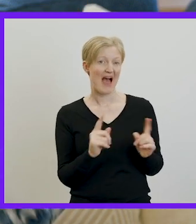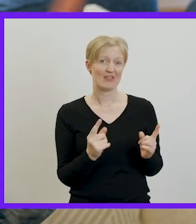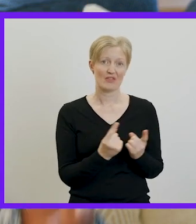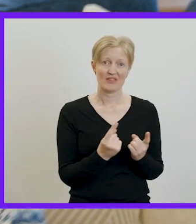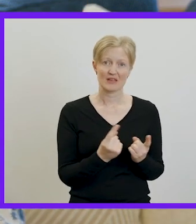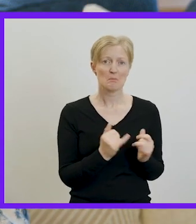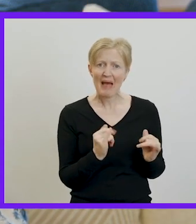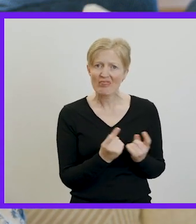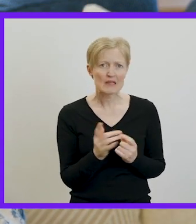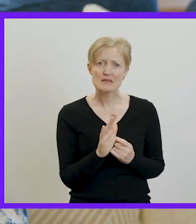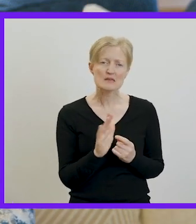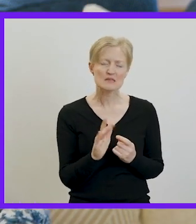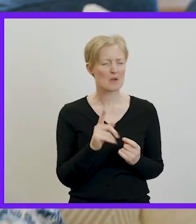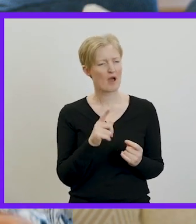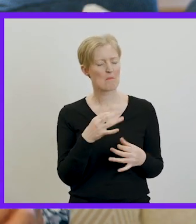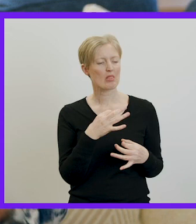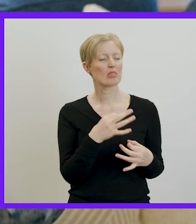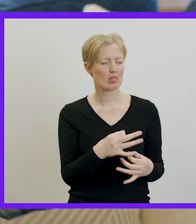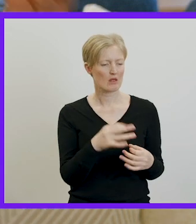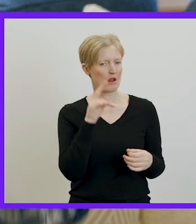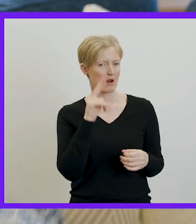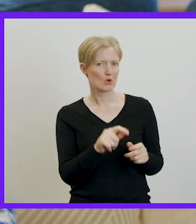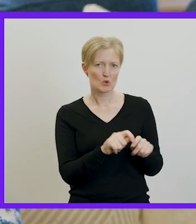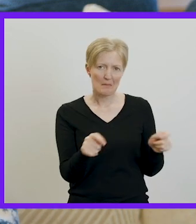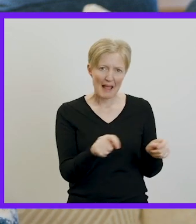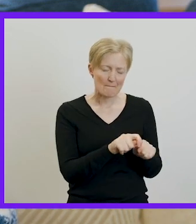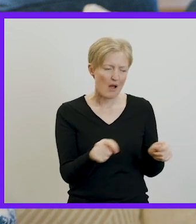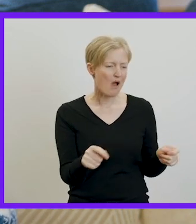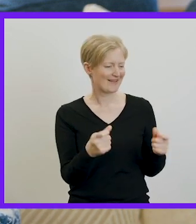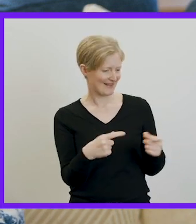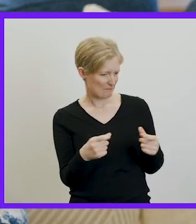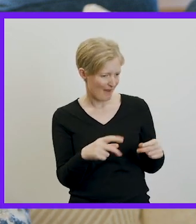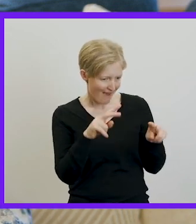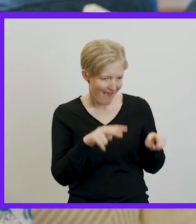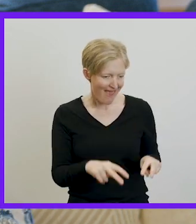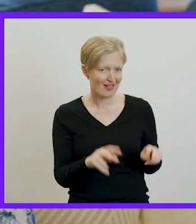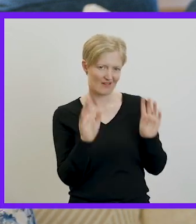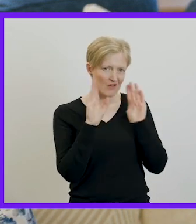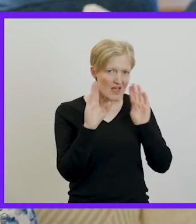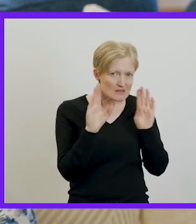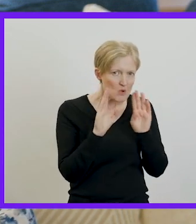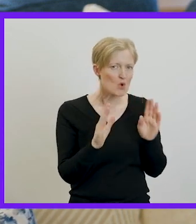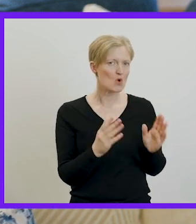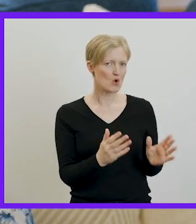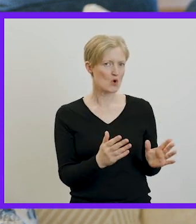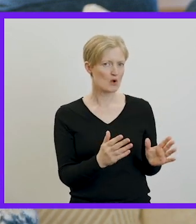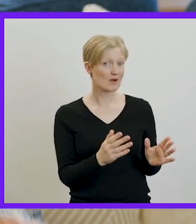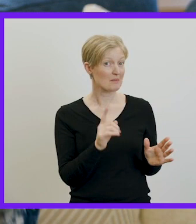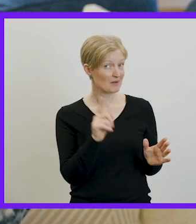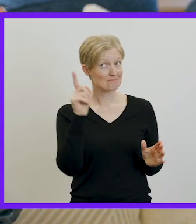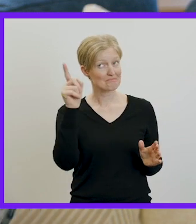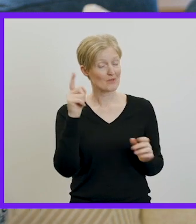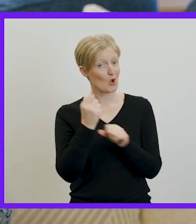things to look at. They're not bad temptations, but I'm tempted to read the news. I'm tempted to read emails. I'm tempted to check social media.